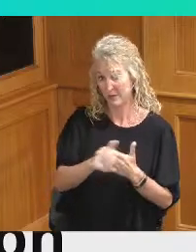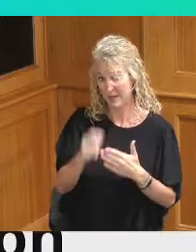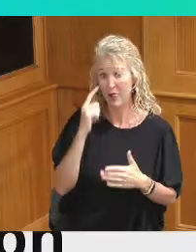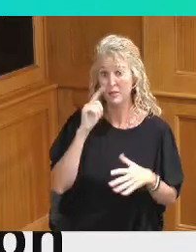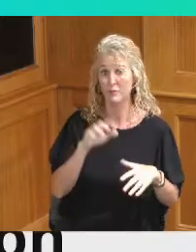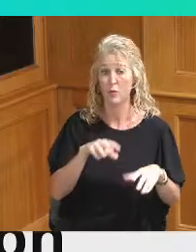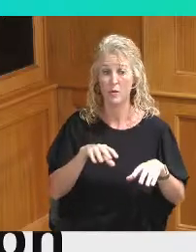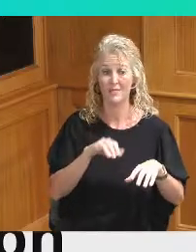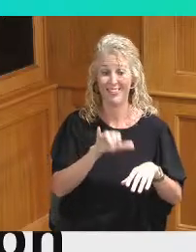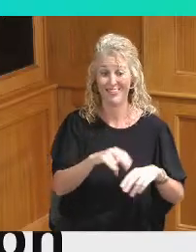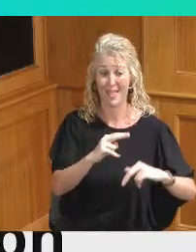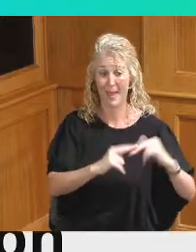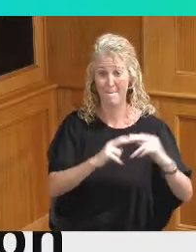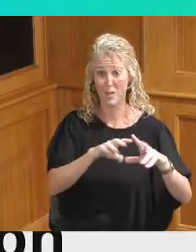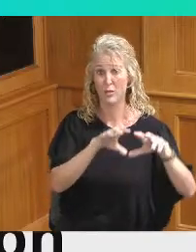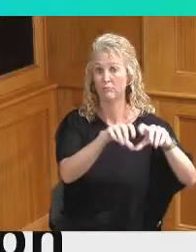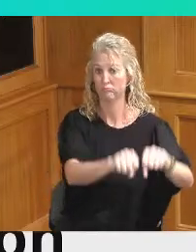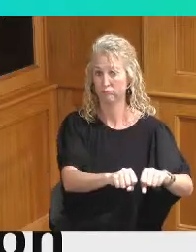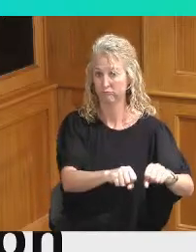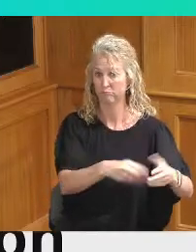of this historic bank building.